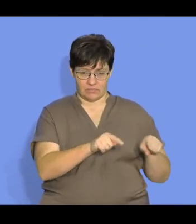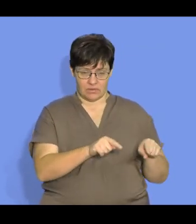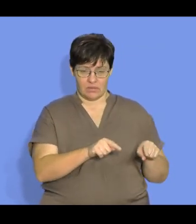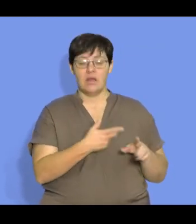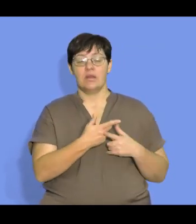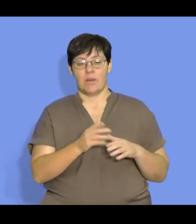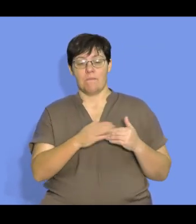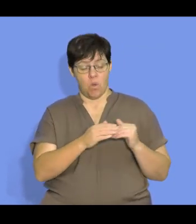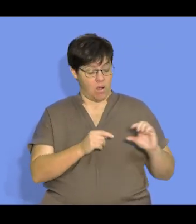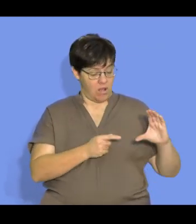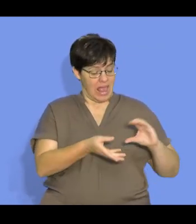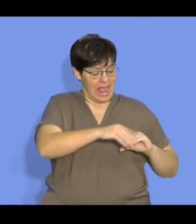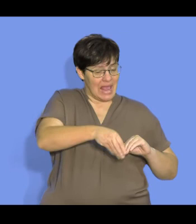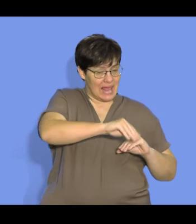more